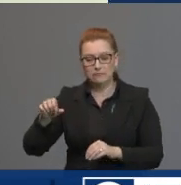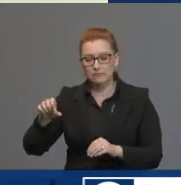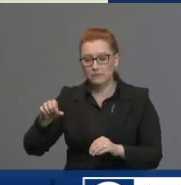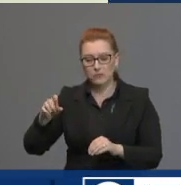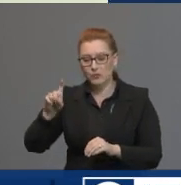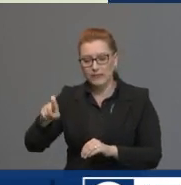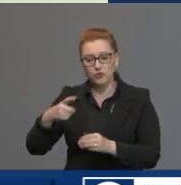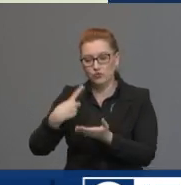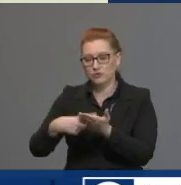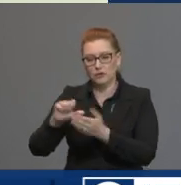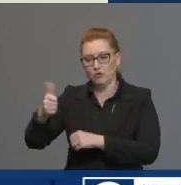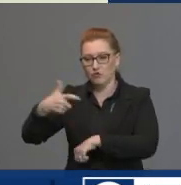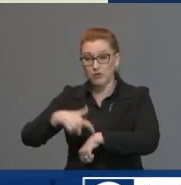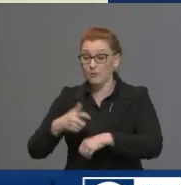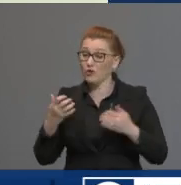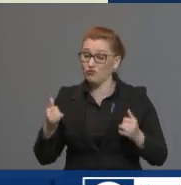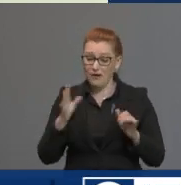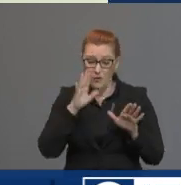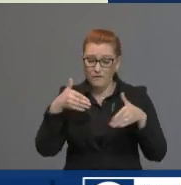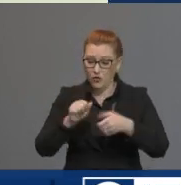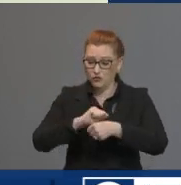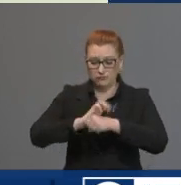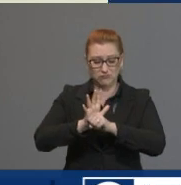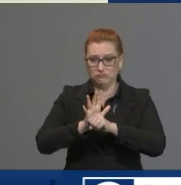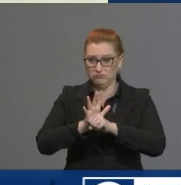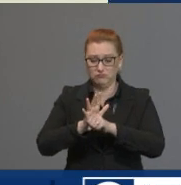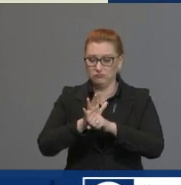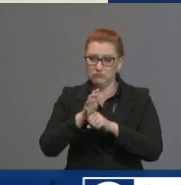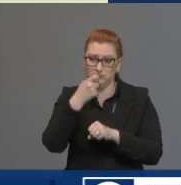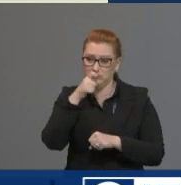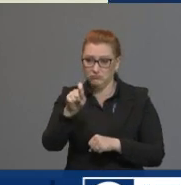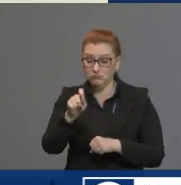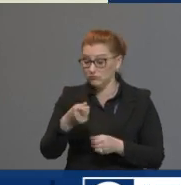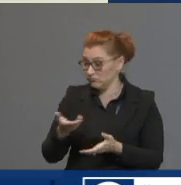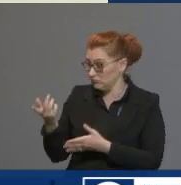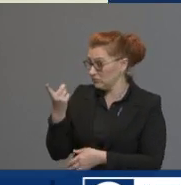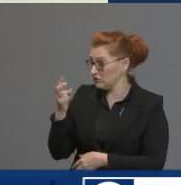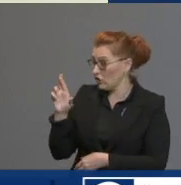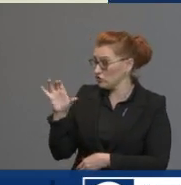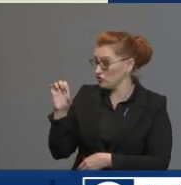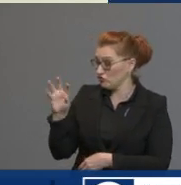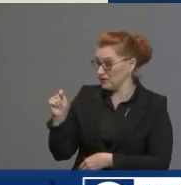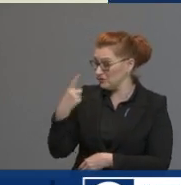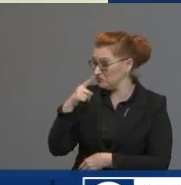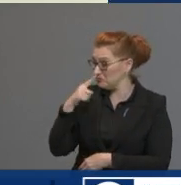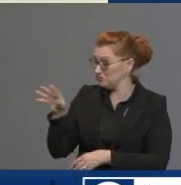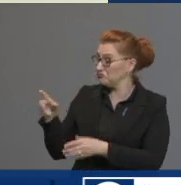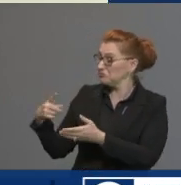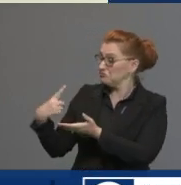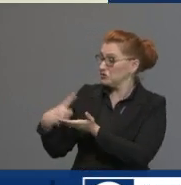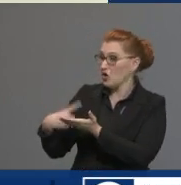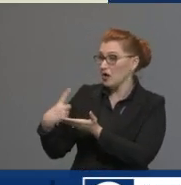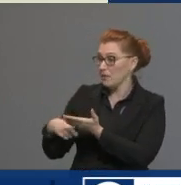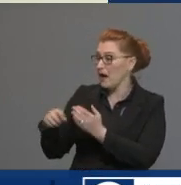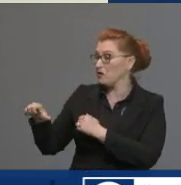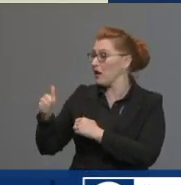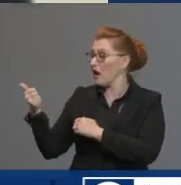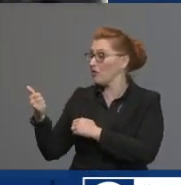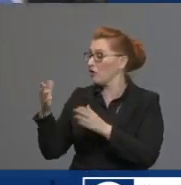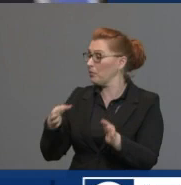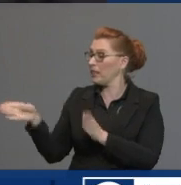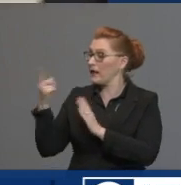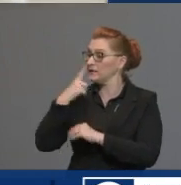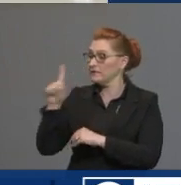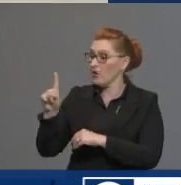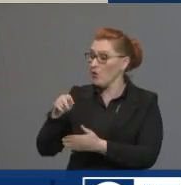public health emergency and the pandemic that's in front of us. Dr. Christ, will you talk about the other things that are coming for our long-term